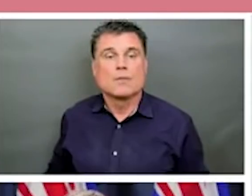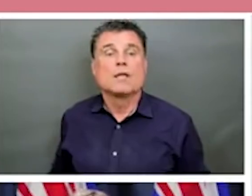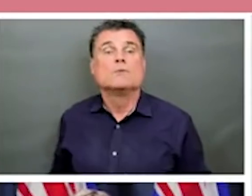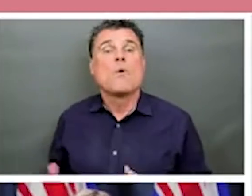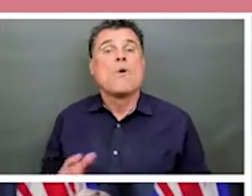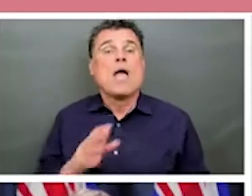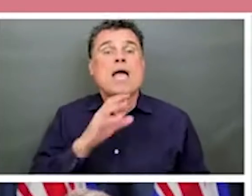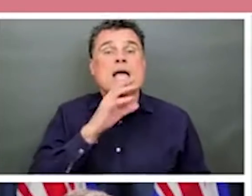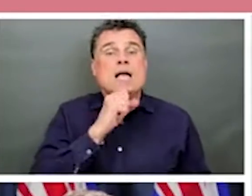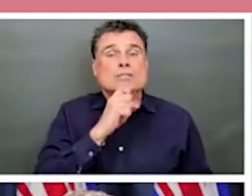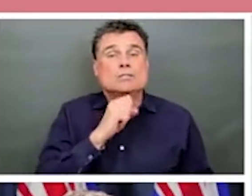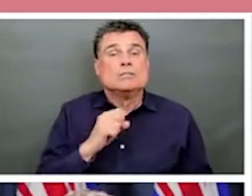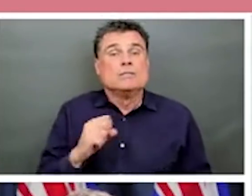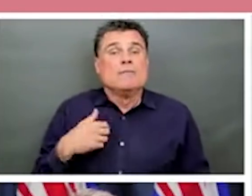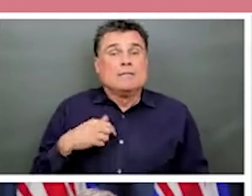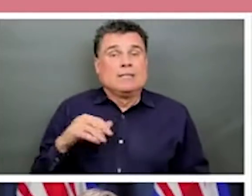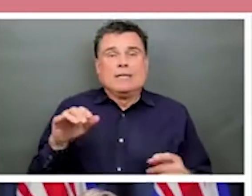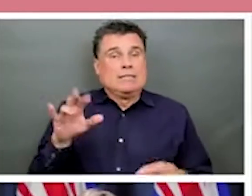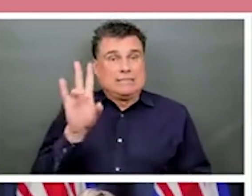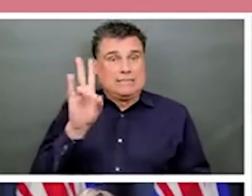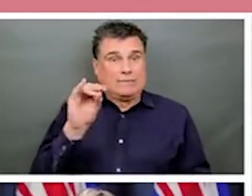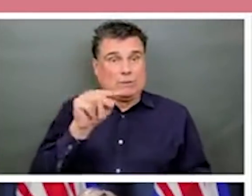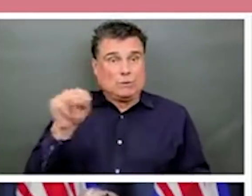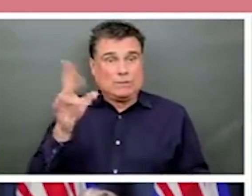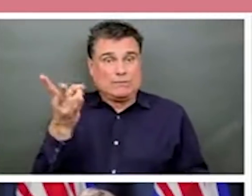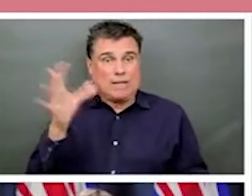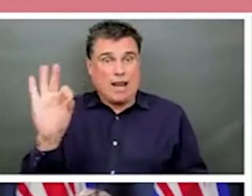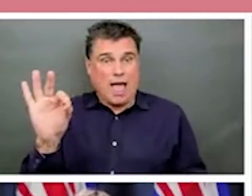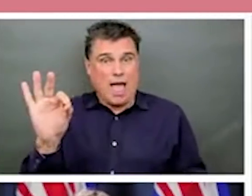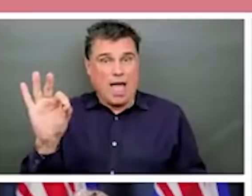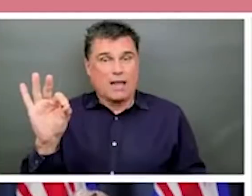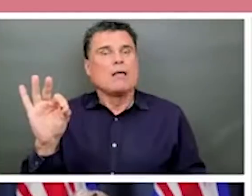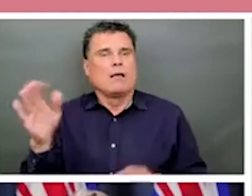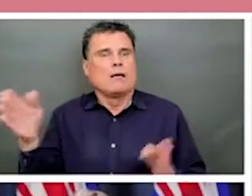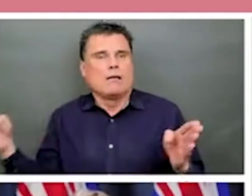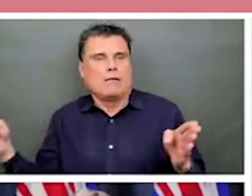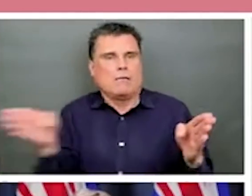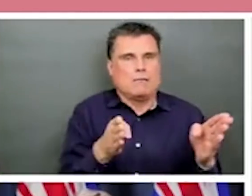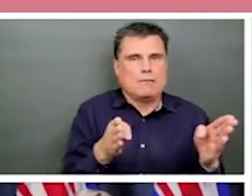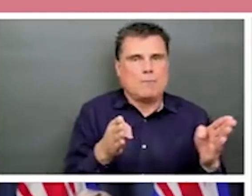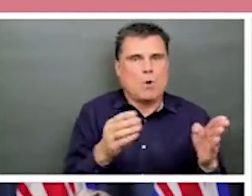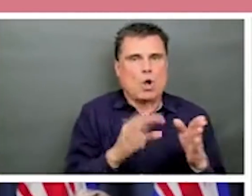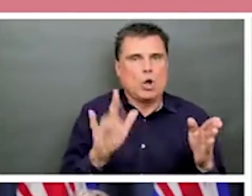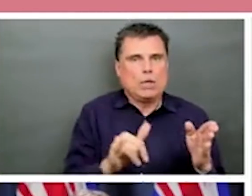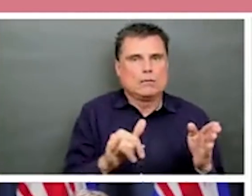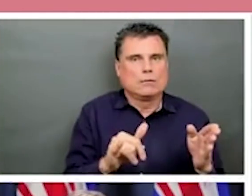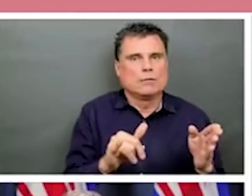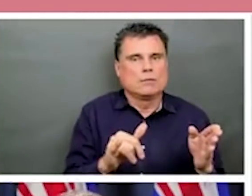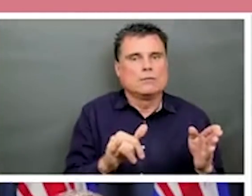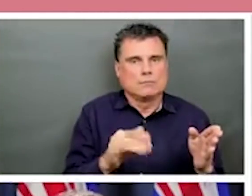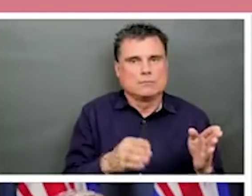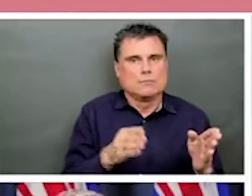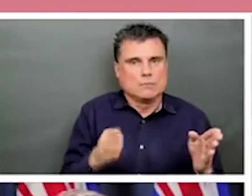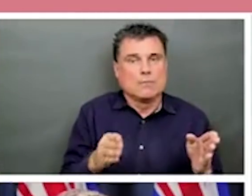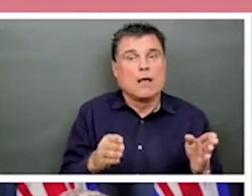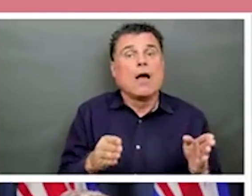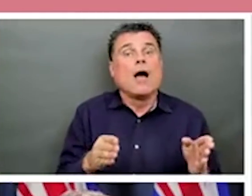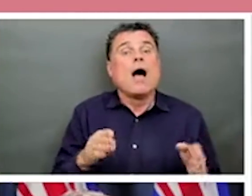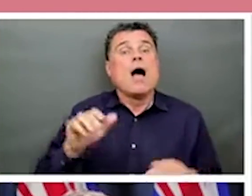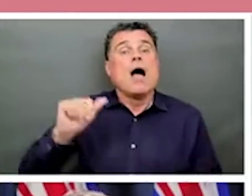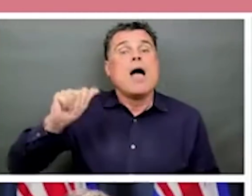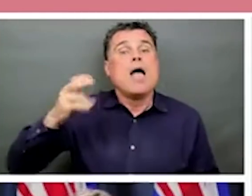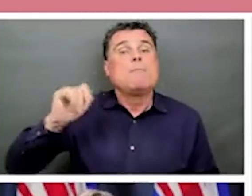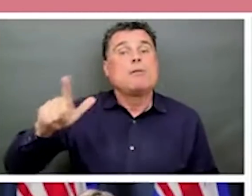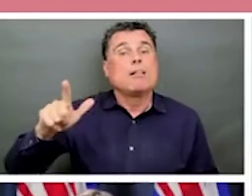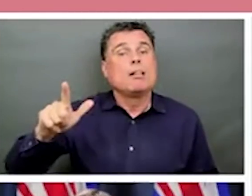from 70 to 79. And although we were going to start on those individuals in April, we're now